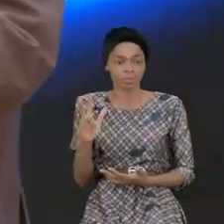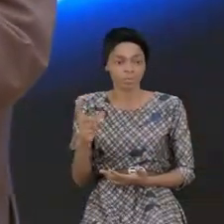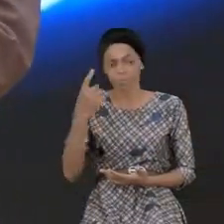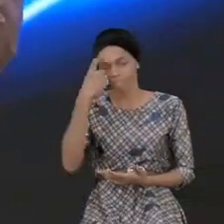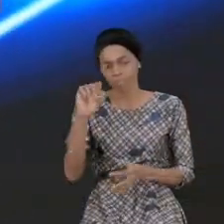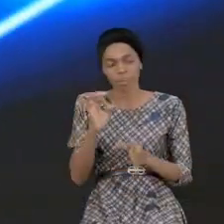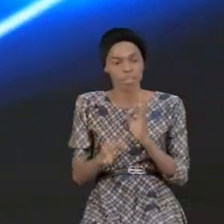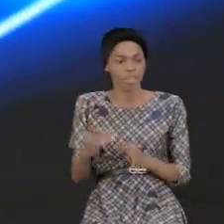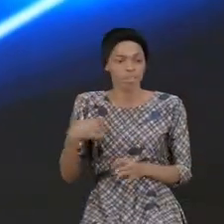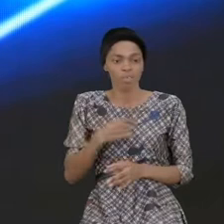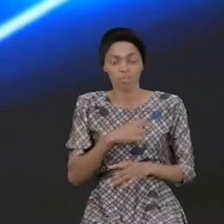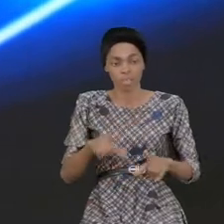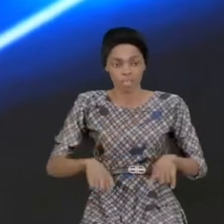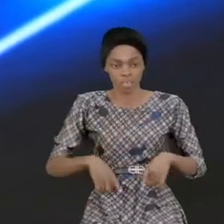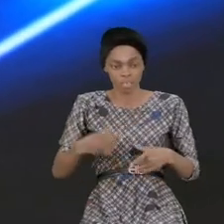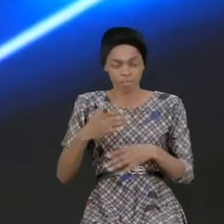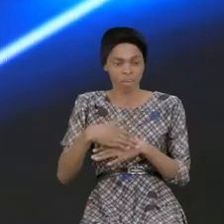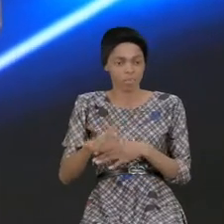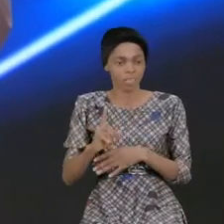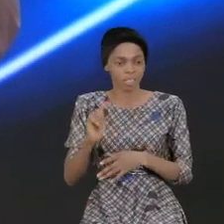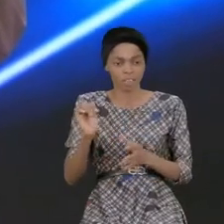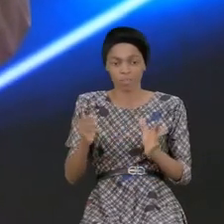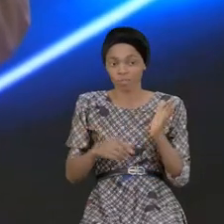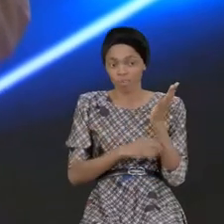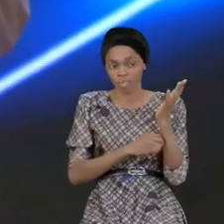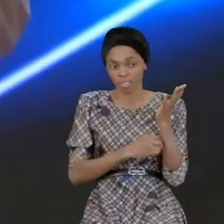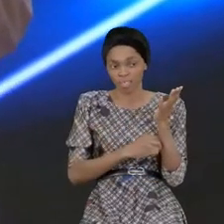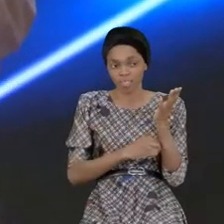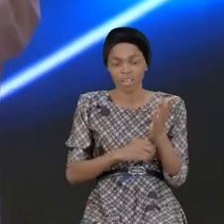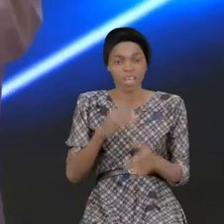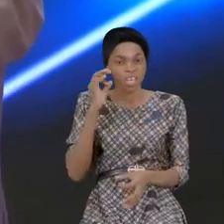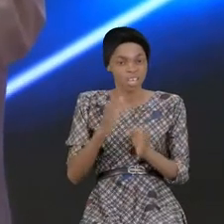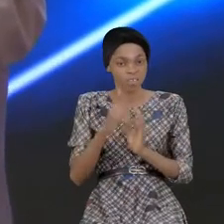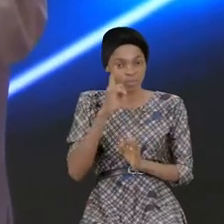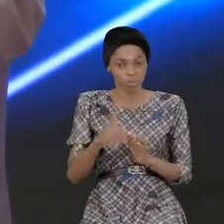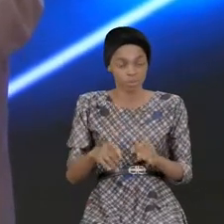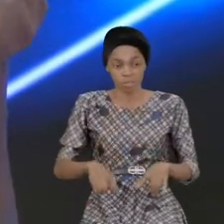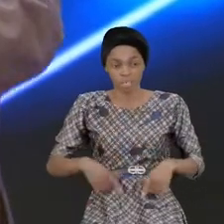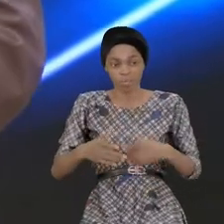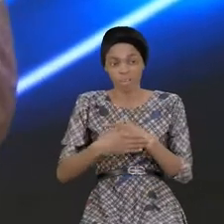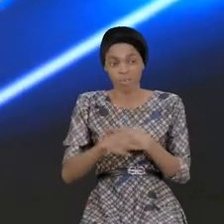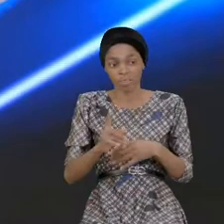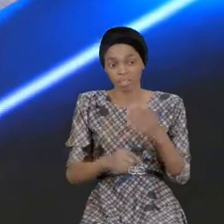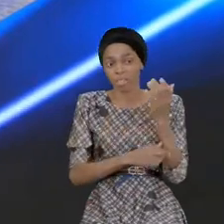for if we live after the flesh, if ye live after the flesh, ye